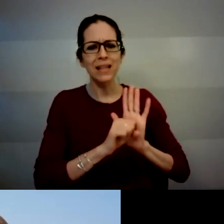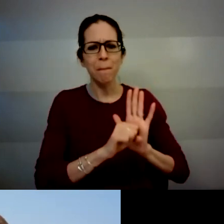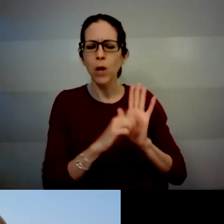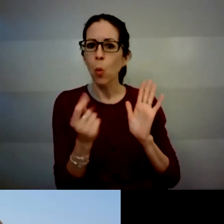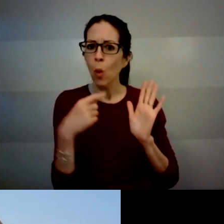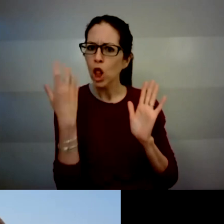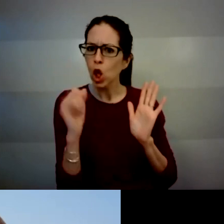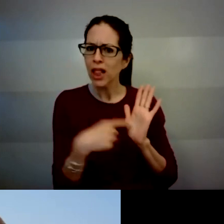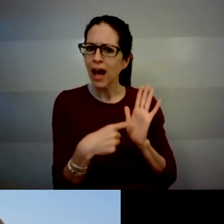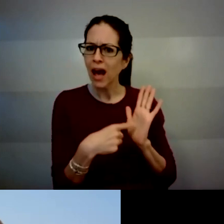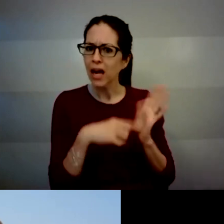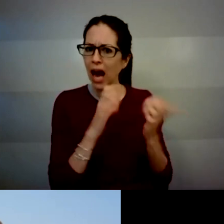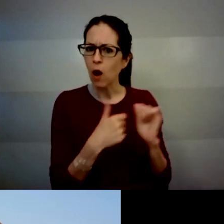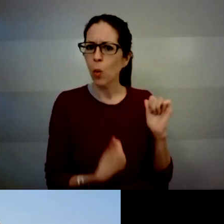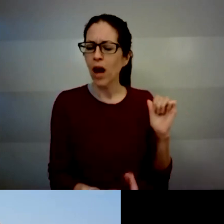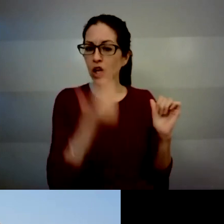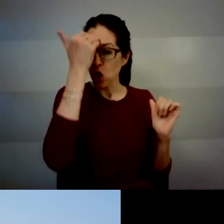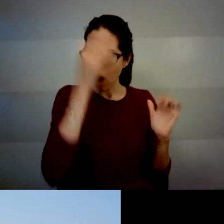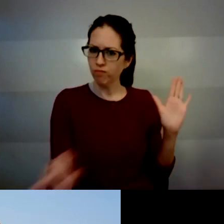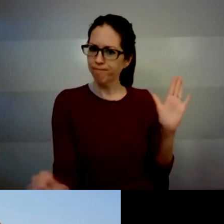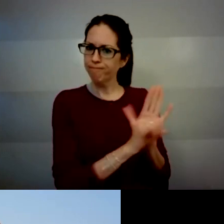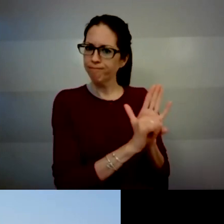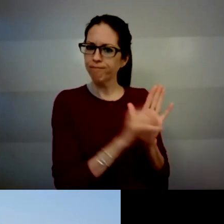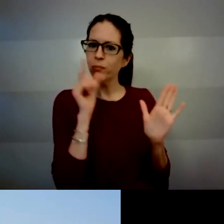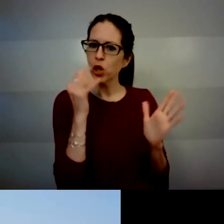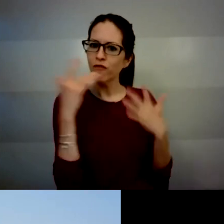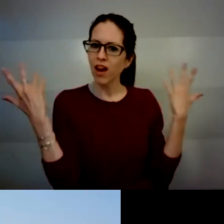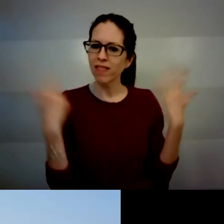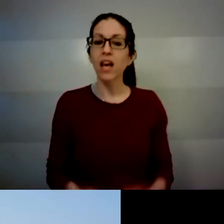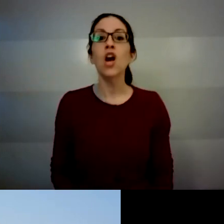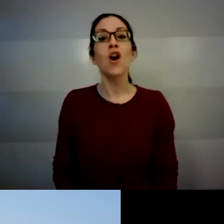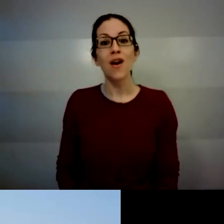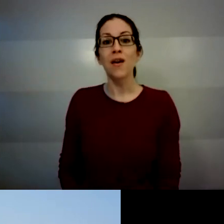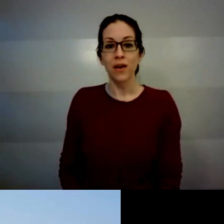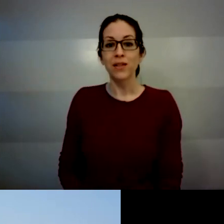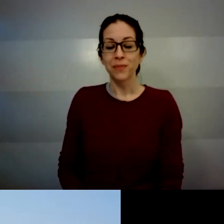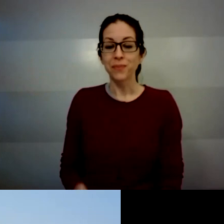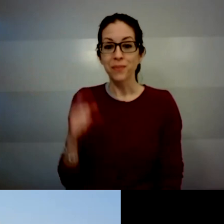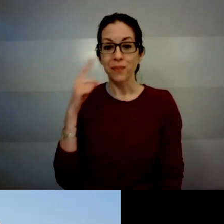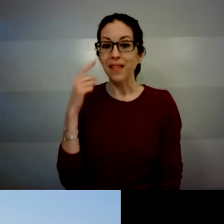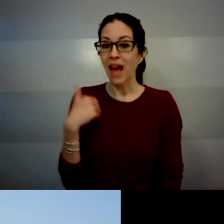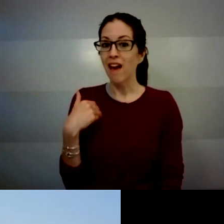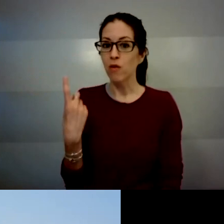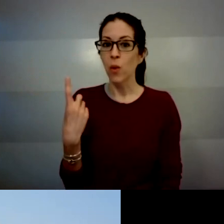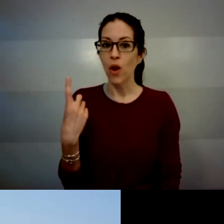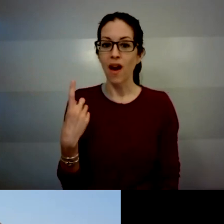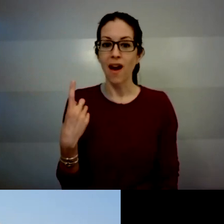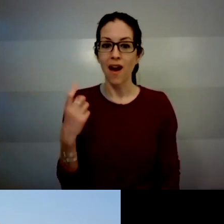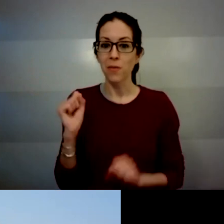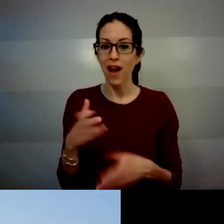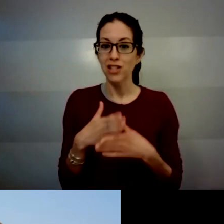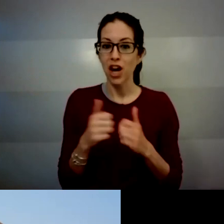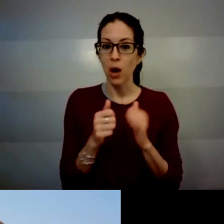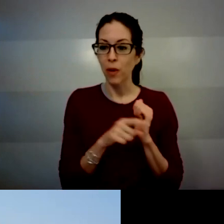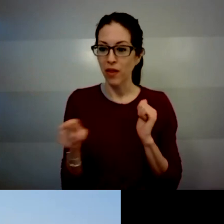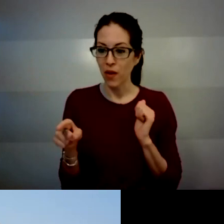for on coffee for that certification? Yeah, so I think we probably have something we can share here that